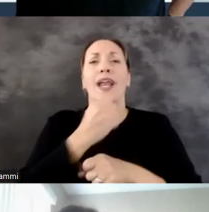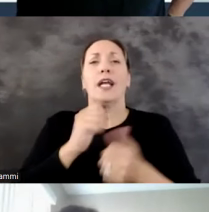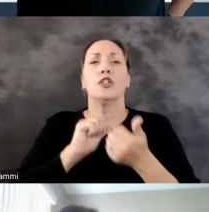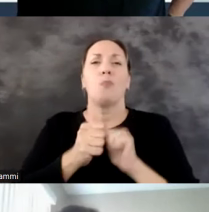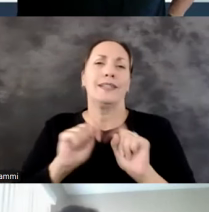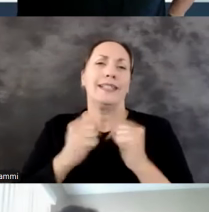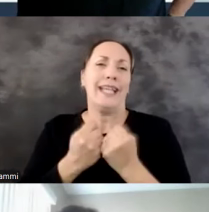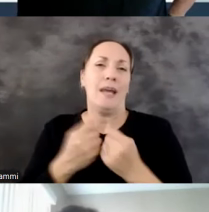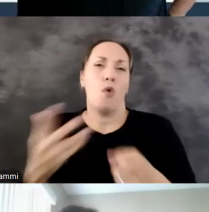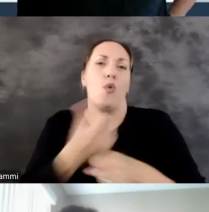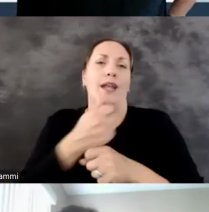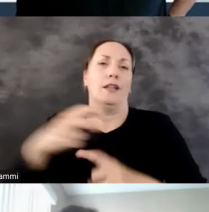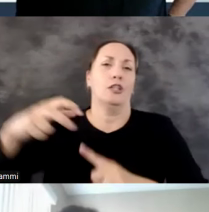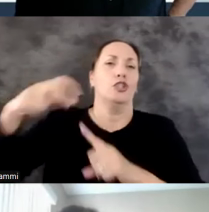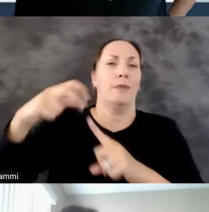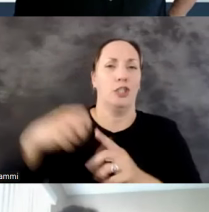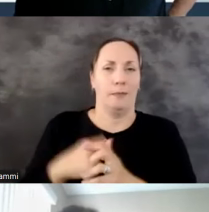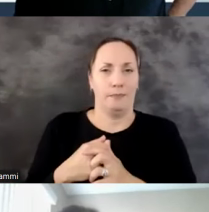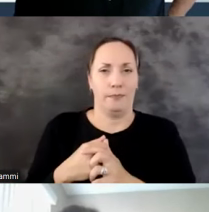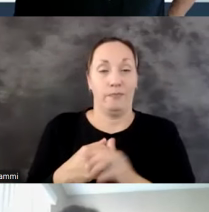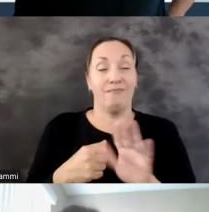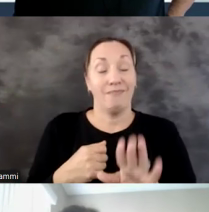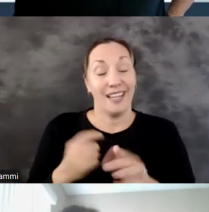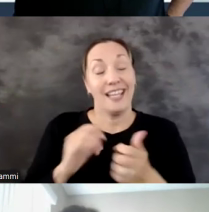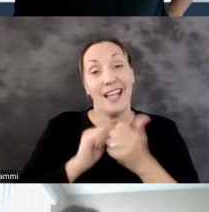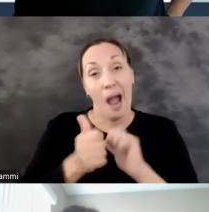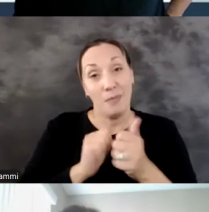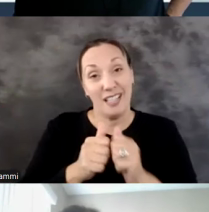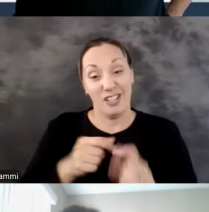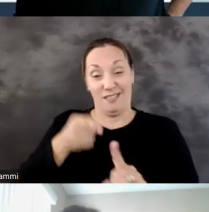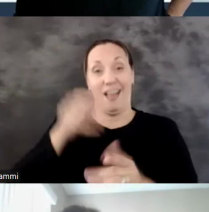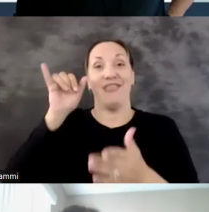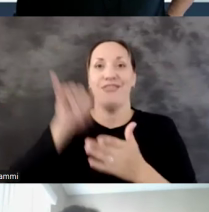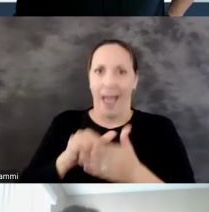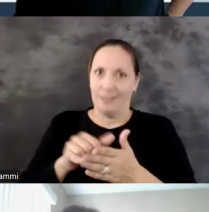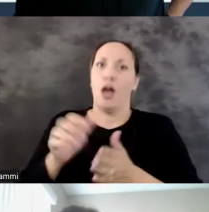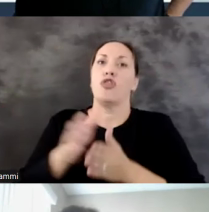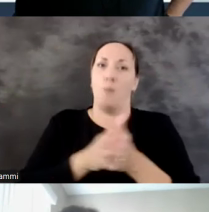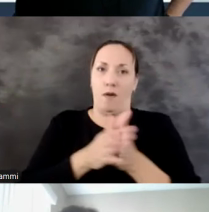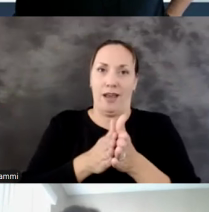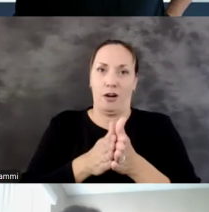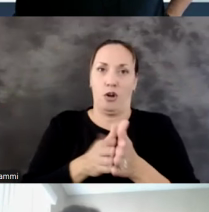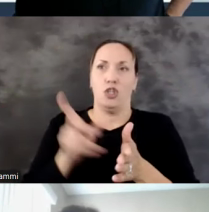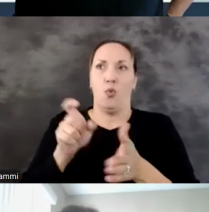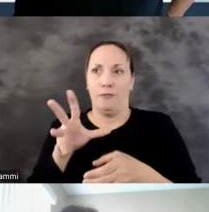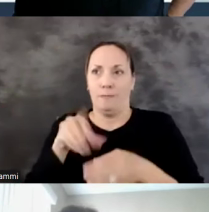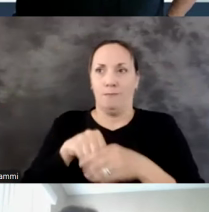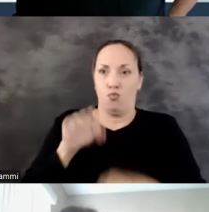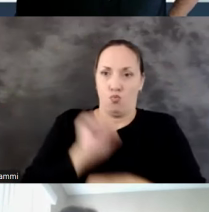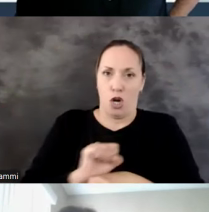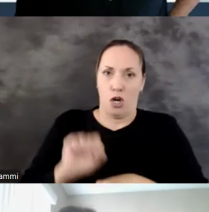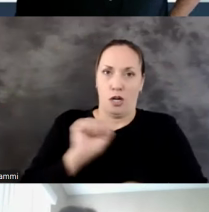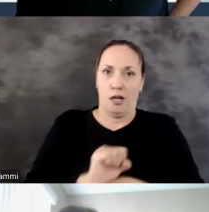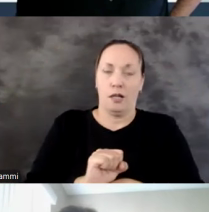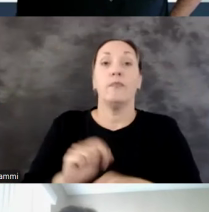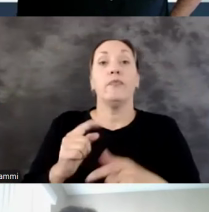their championships. Competition is the big motivator. You have to put the work in, okay?